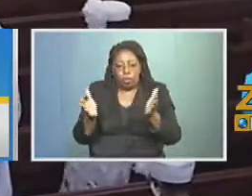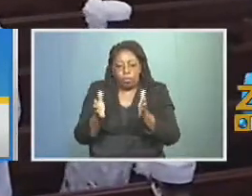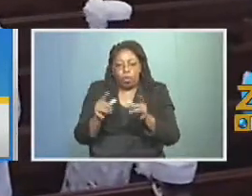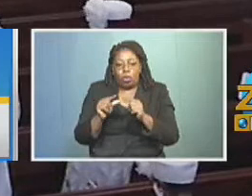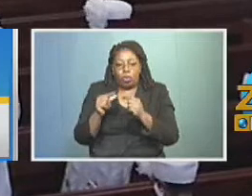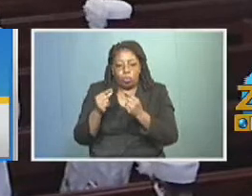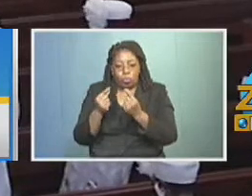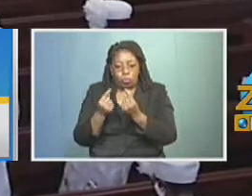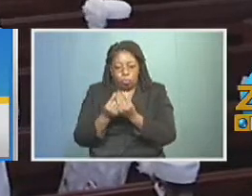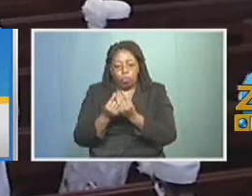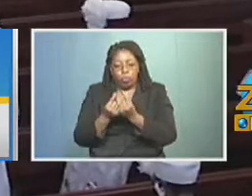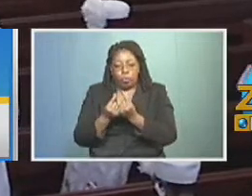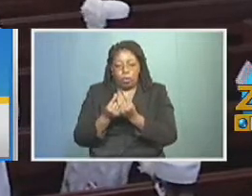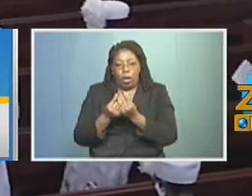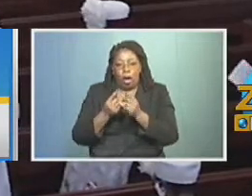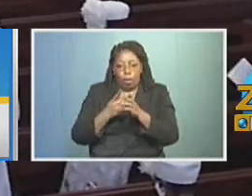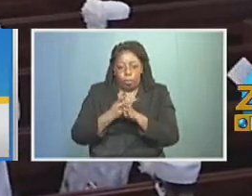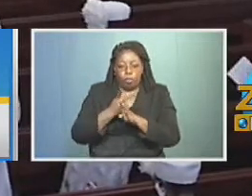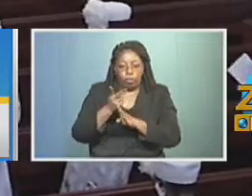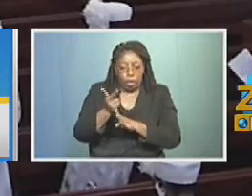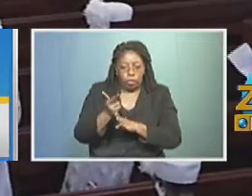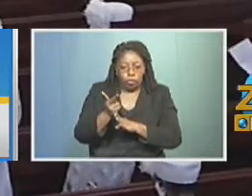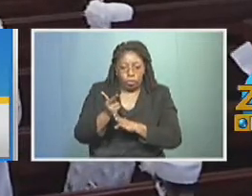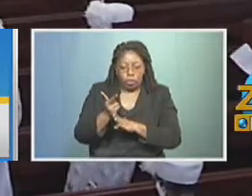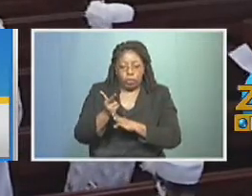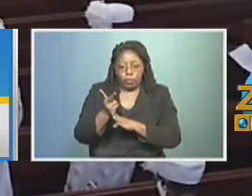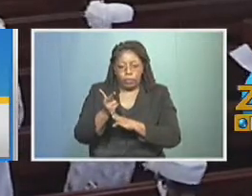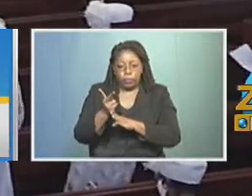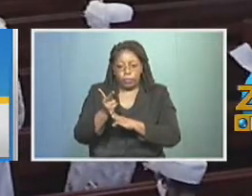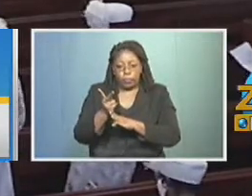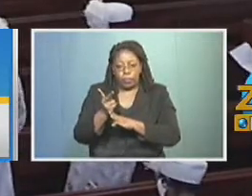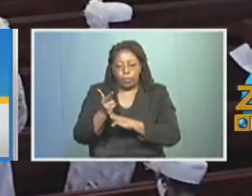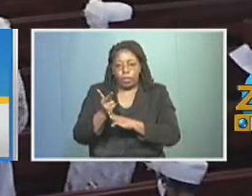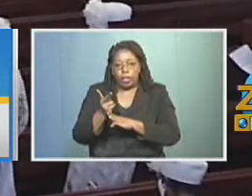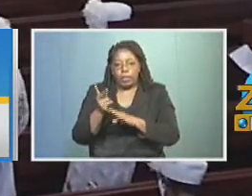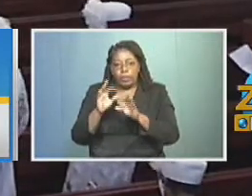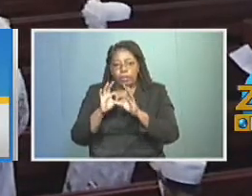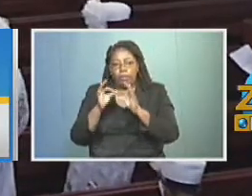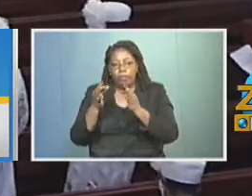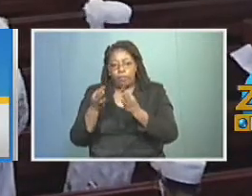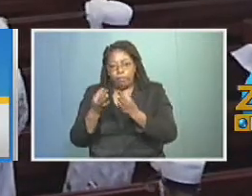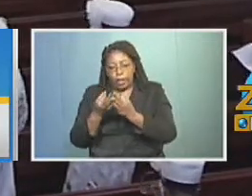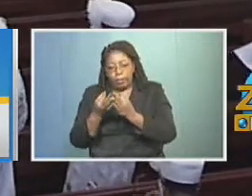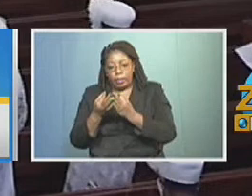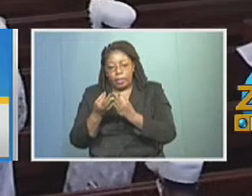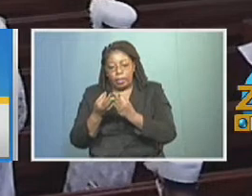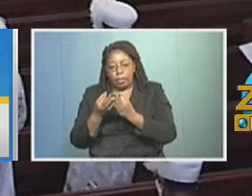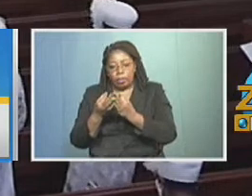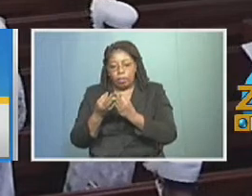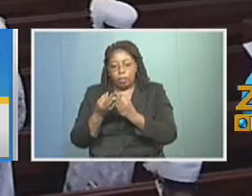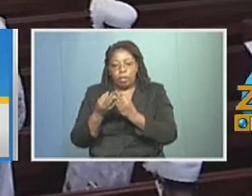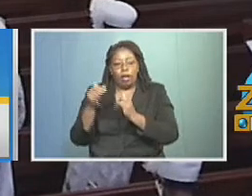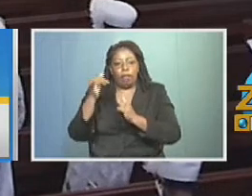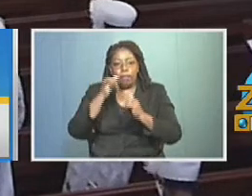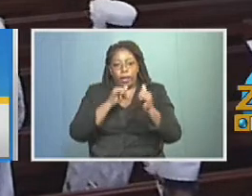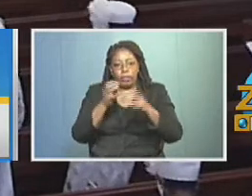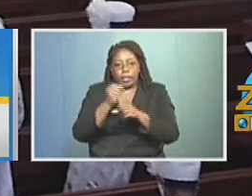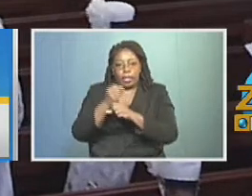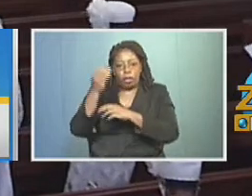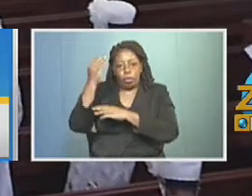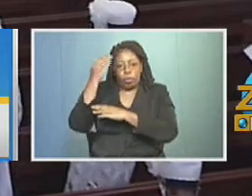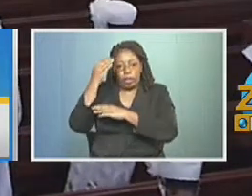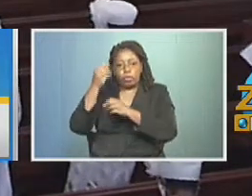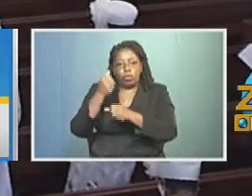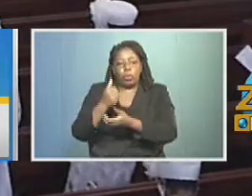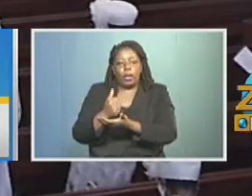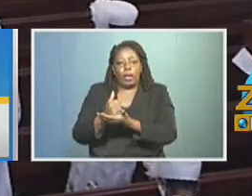group of Anglican professionals have formed the Diocesan Family Violence Think Tank to raise awareness and help shape